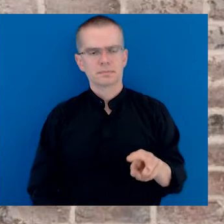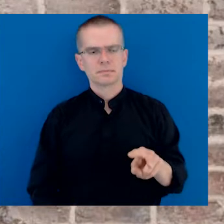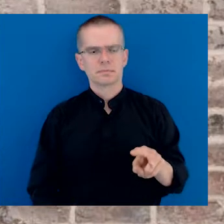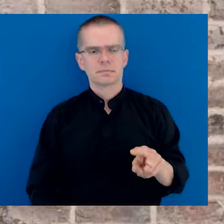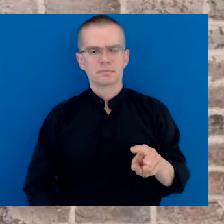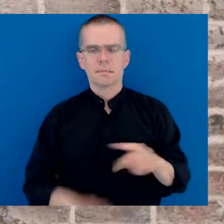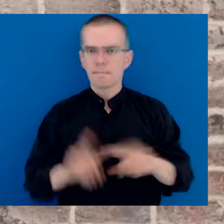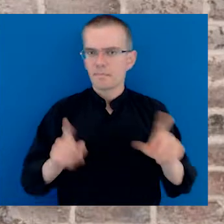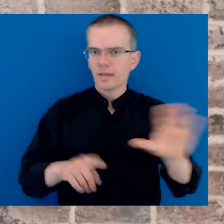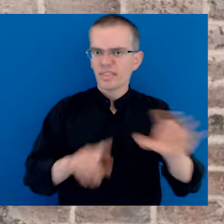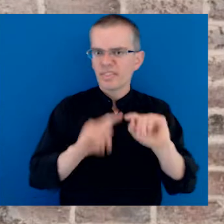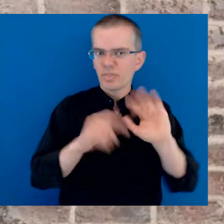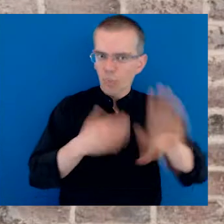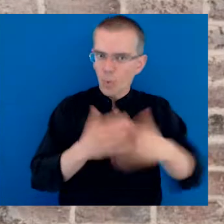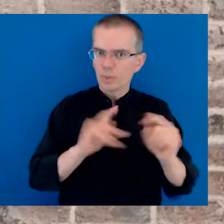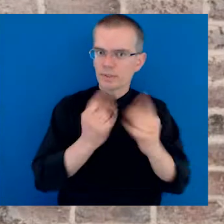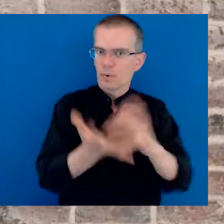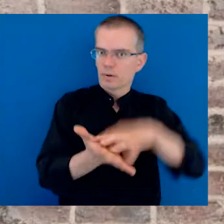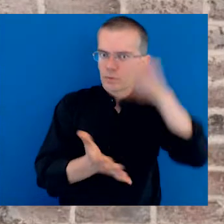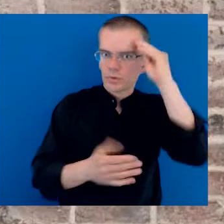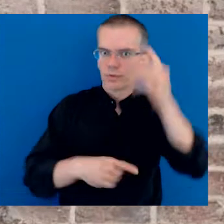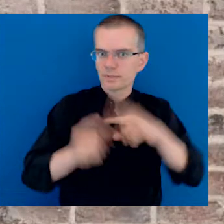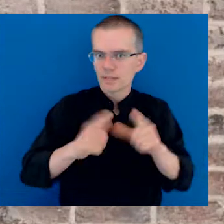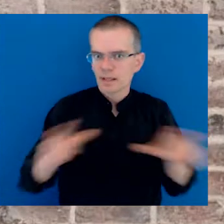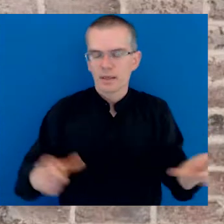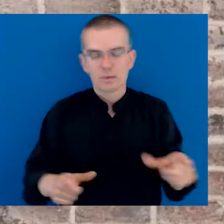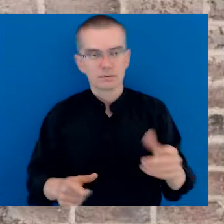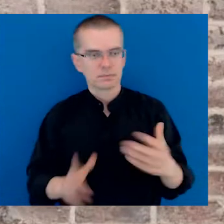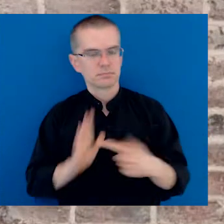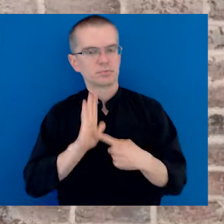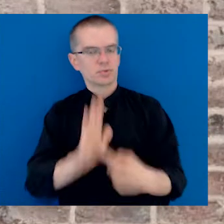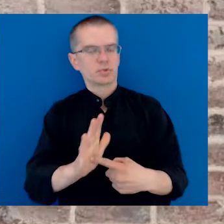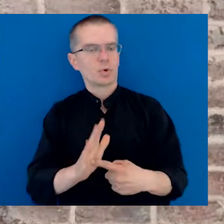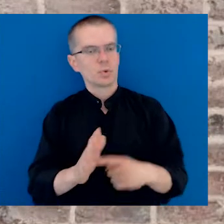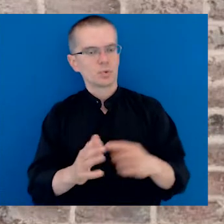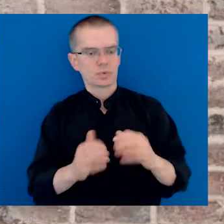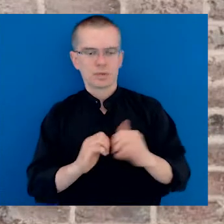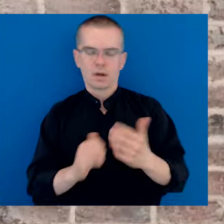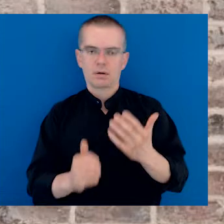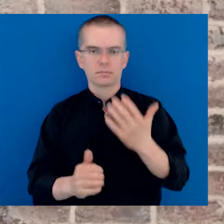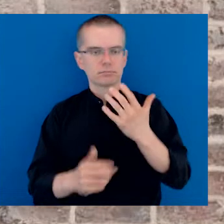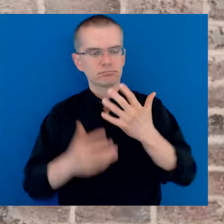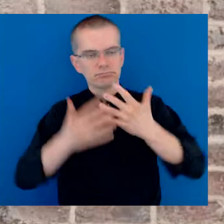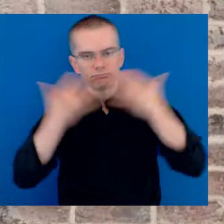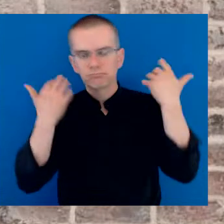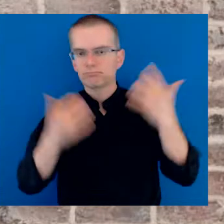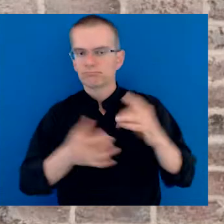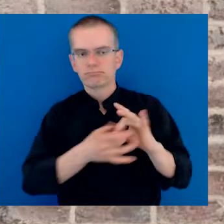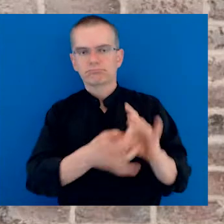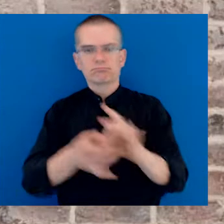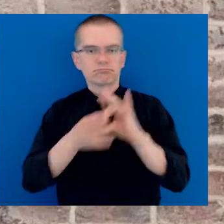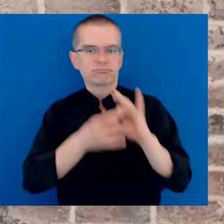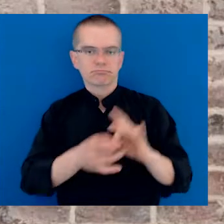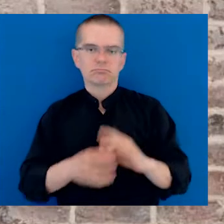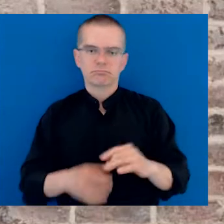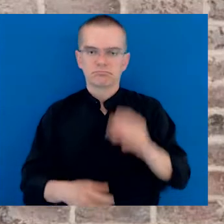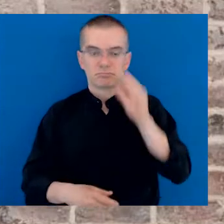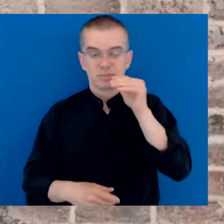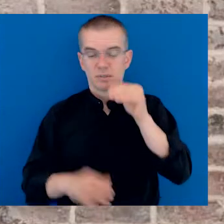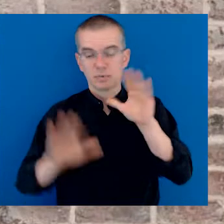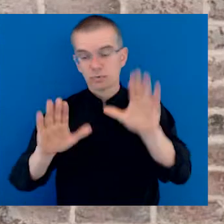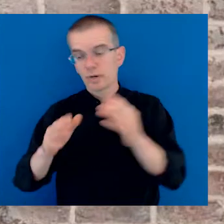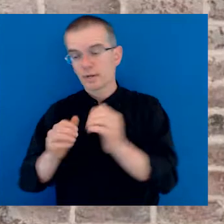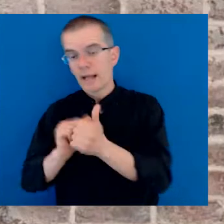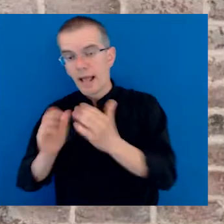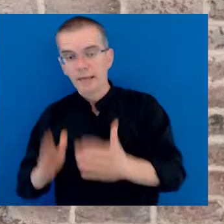he was and how much people warmed up to him, because of all the personal qualities that he had, in addition to being such